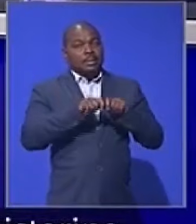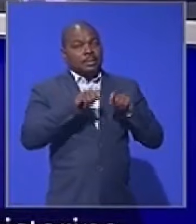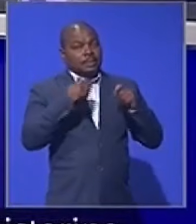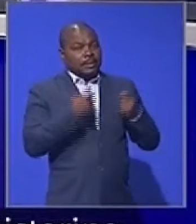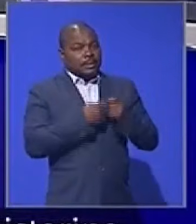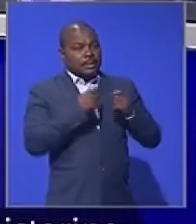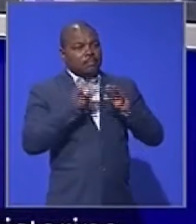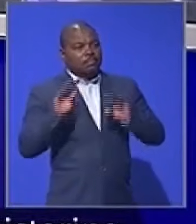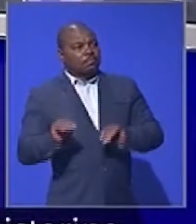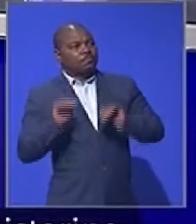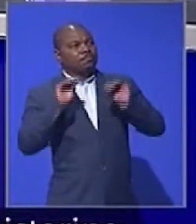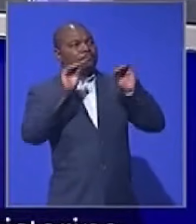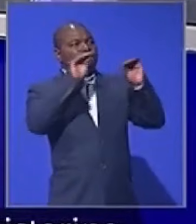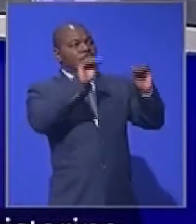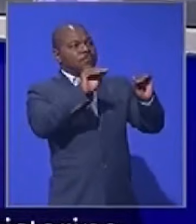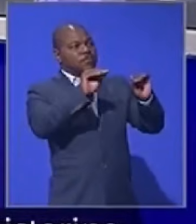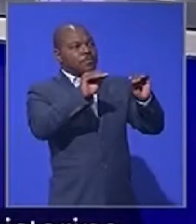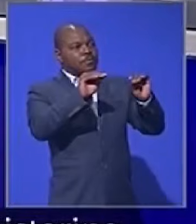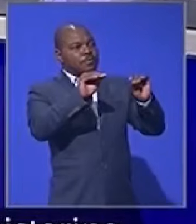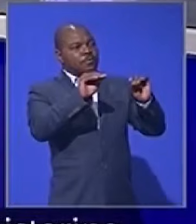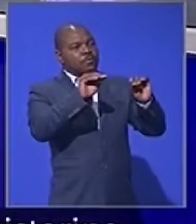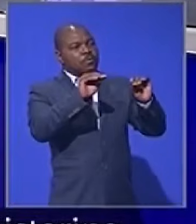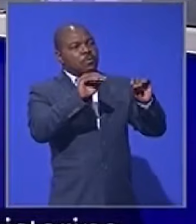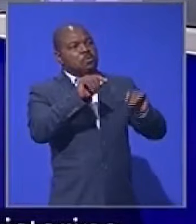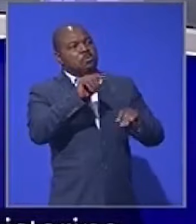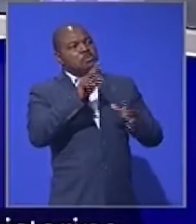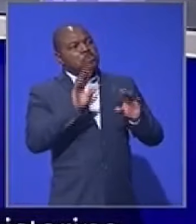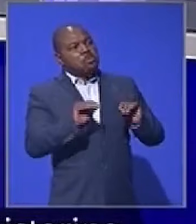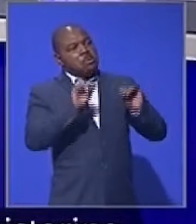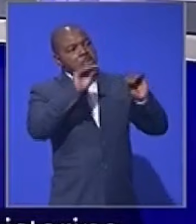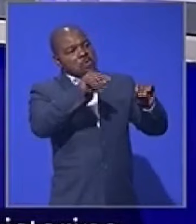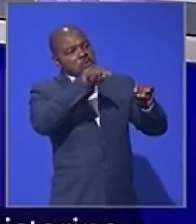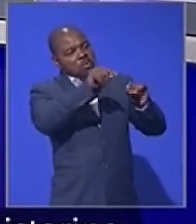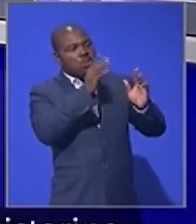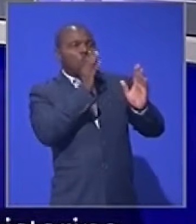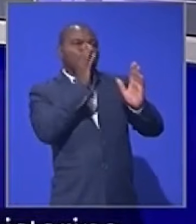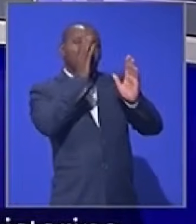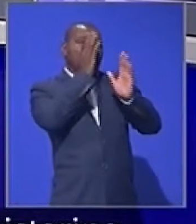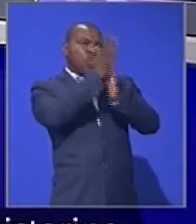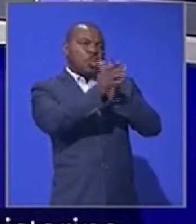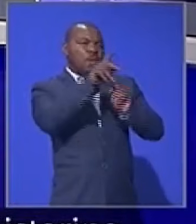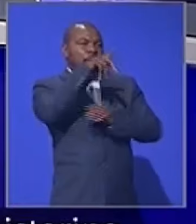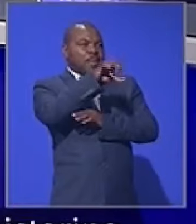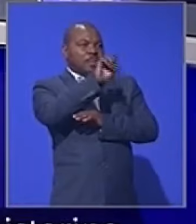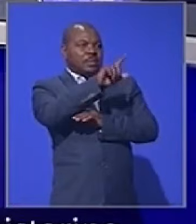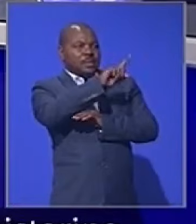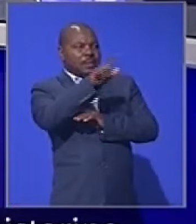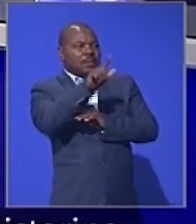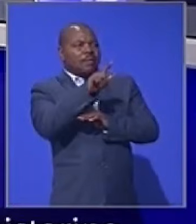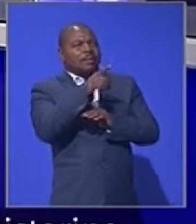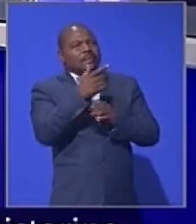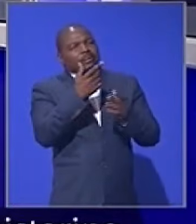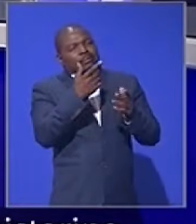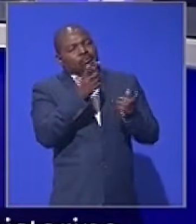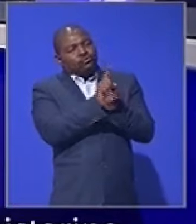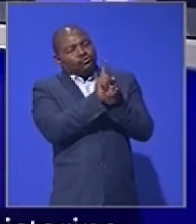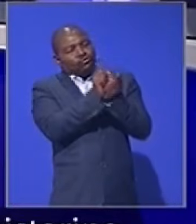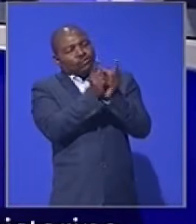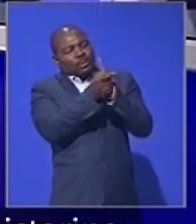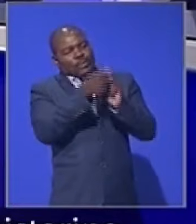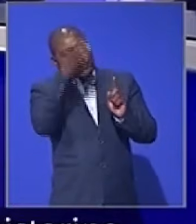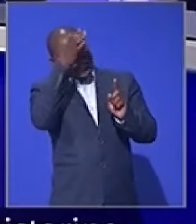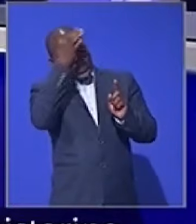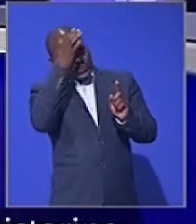na le setlwaedi sa go fela di tsena go PSL di fetola